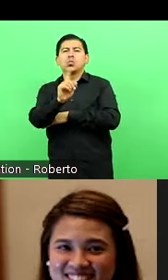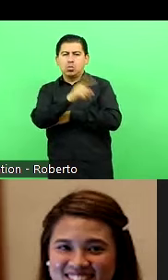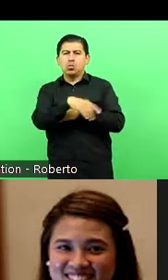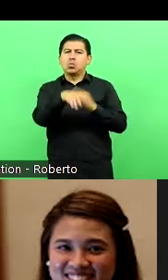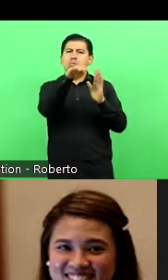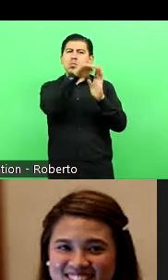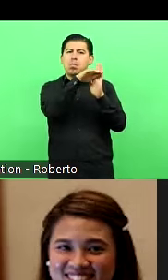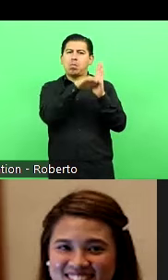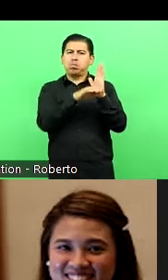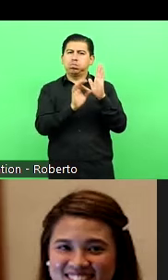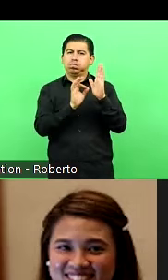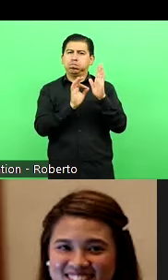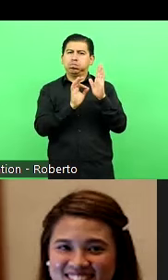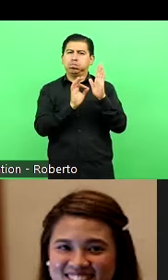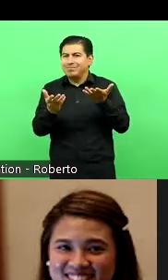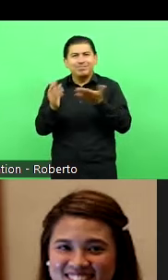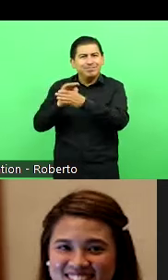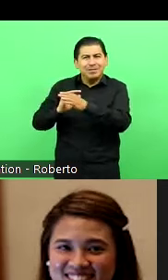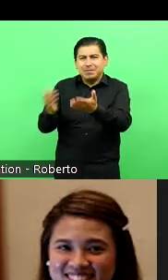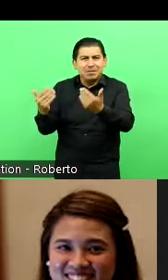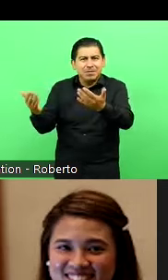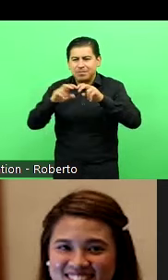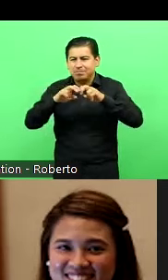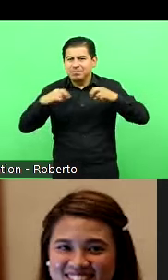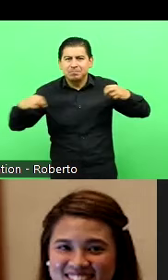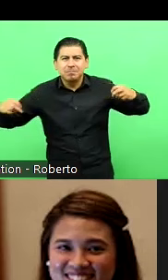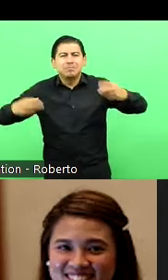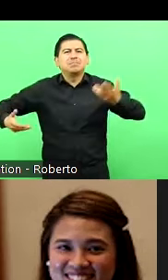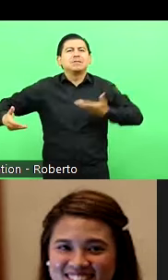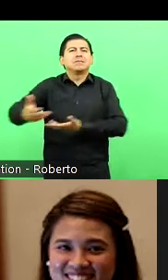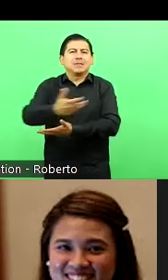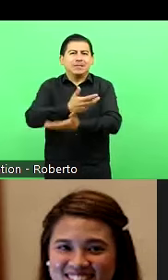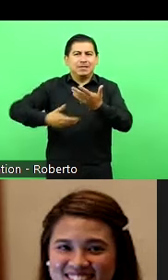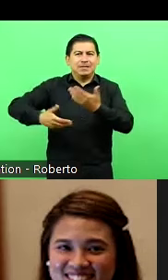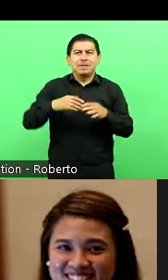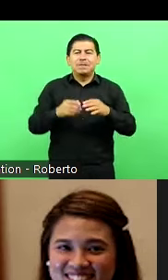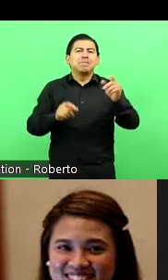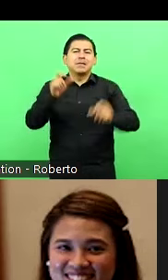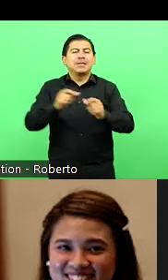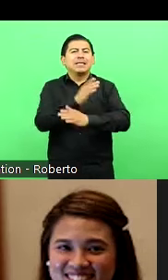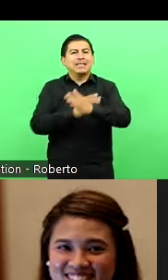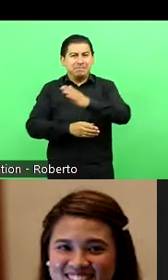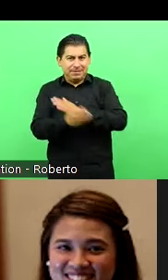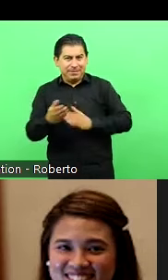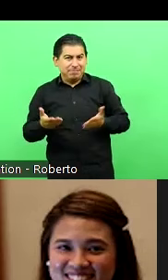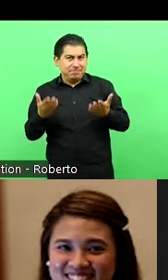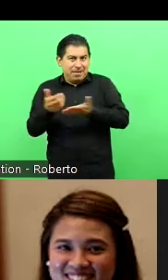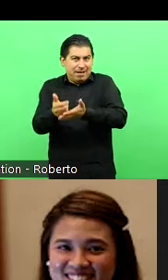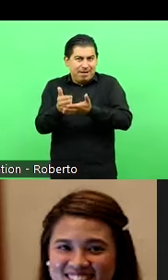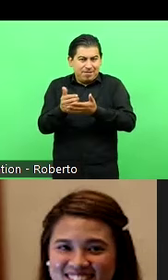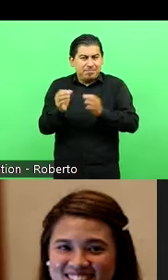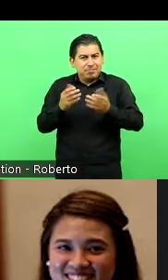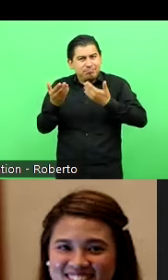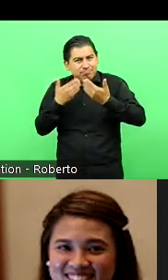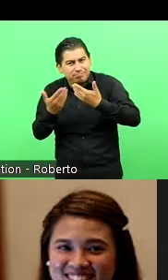also to the overall communities that the policies will affect. So in doing so, after we